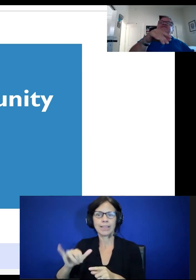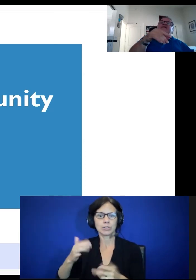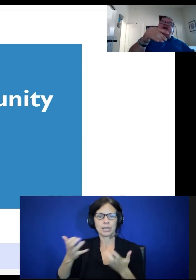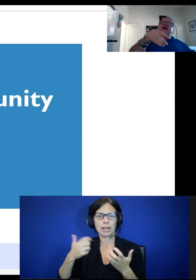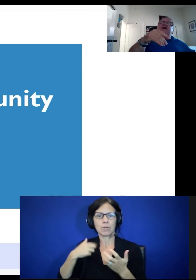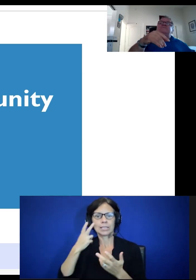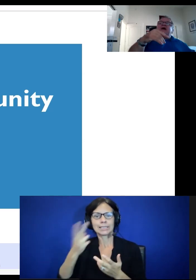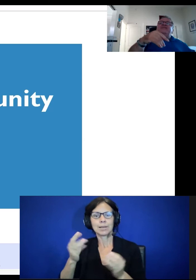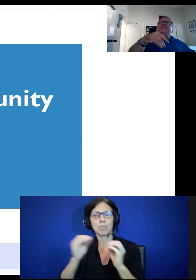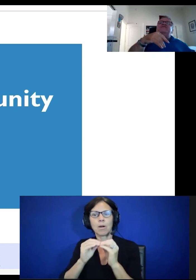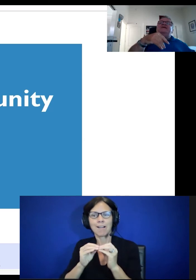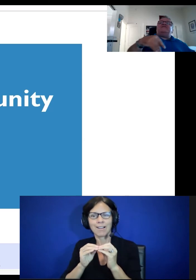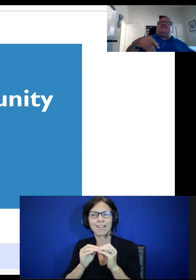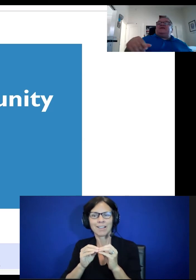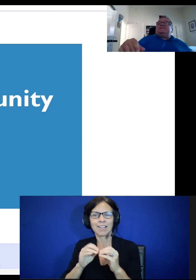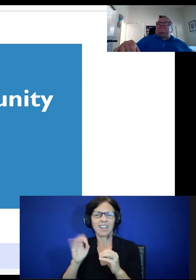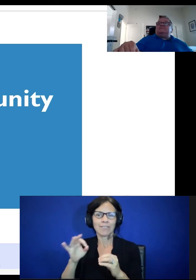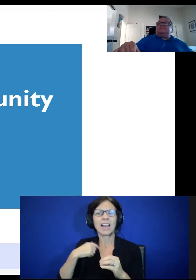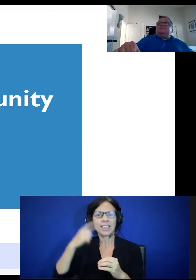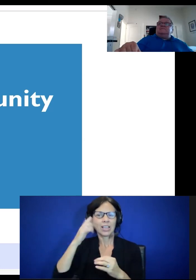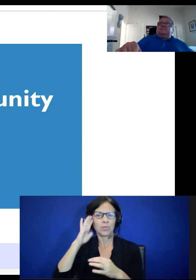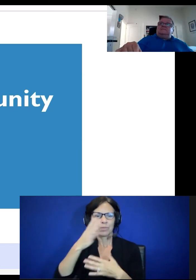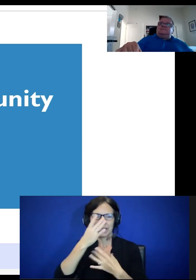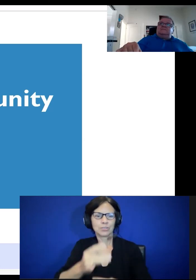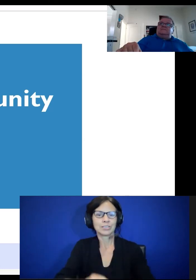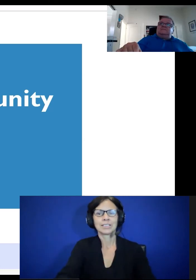of. I think that would be interesting.